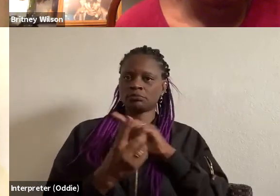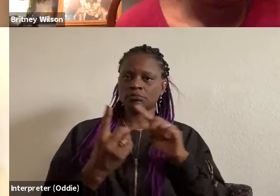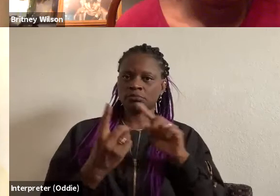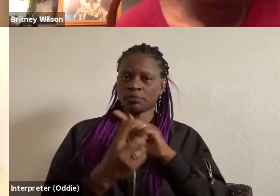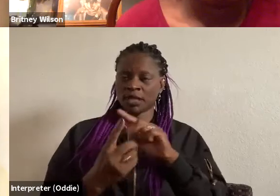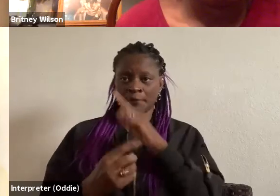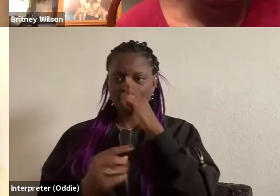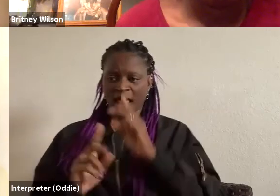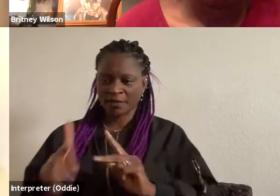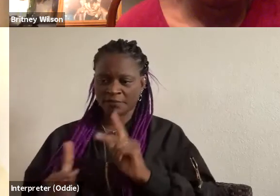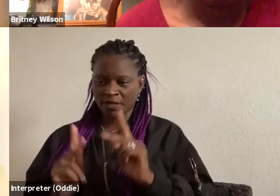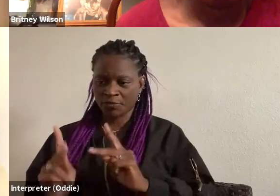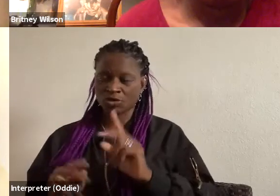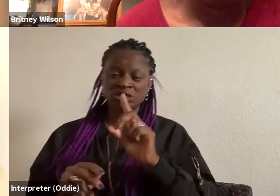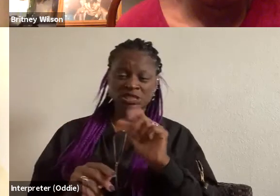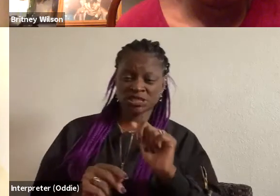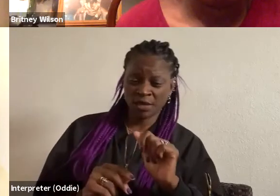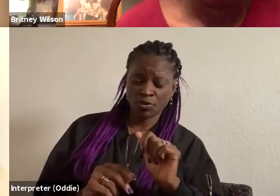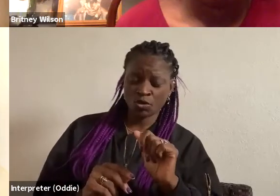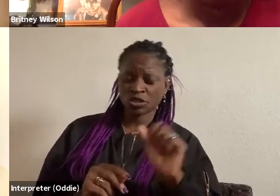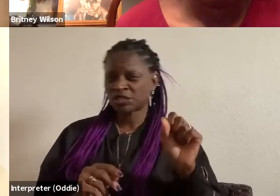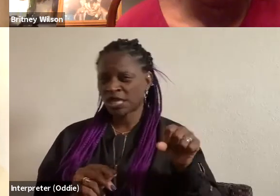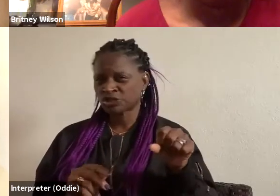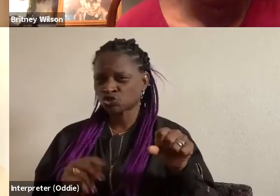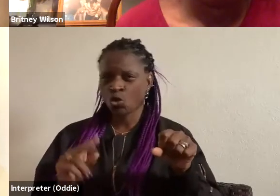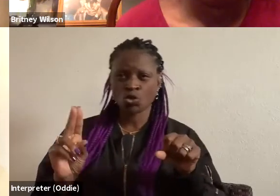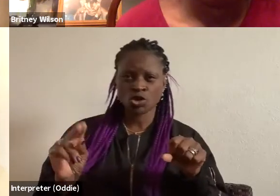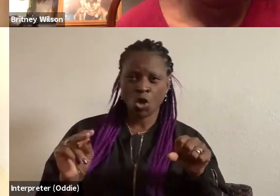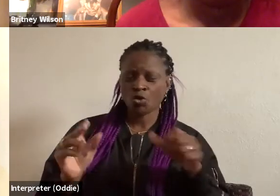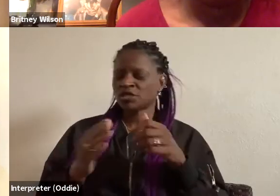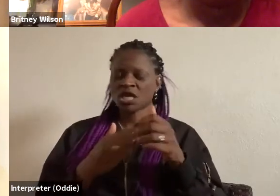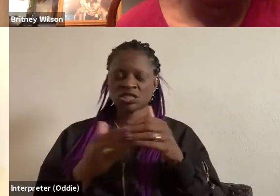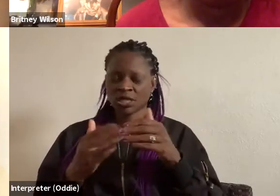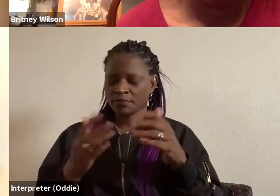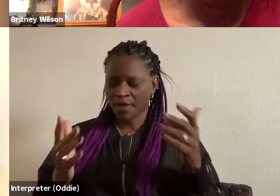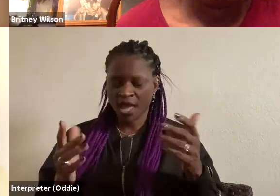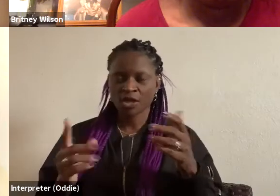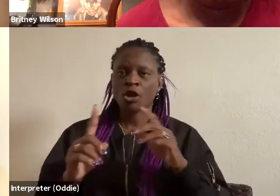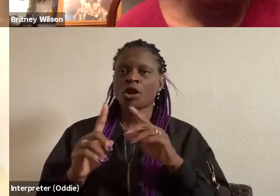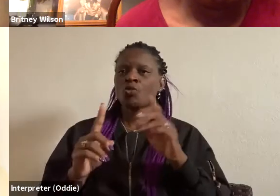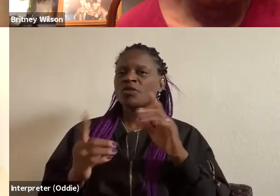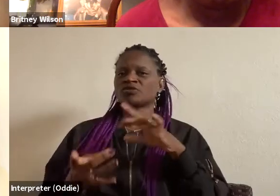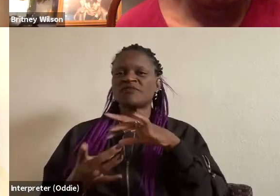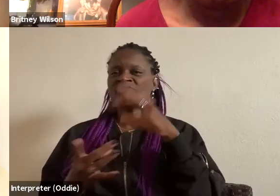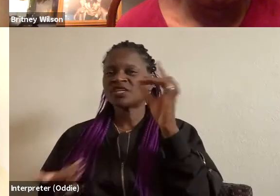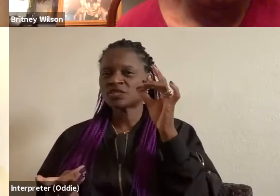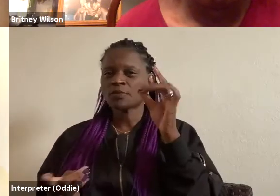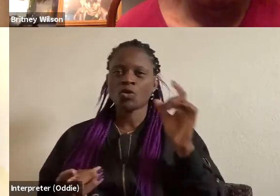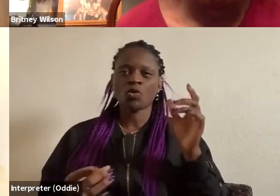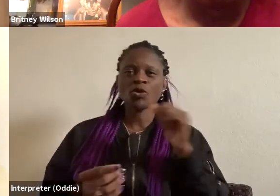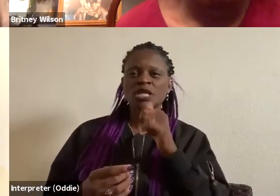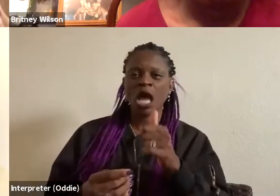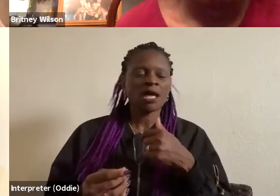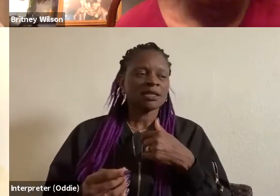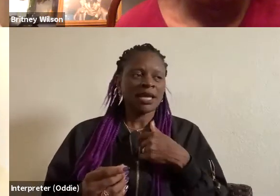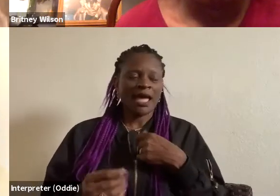disabled, whether they have visible disabilities or not apparent or invisible ones, for me, I give them grace because